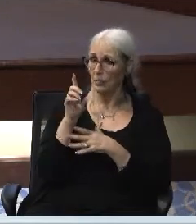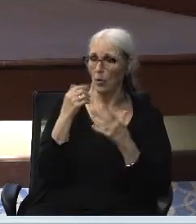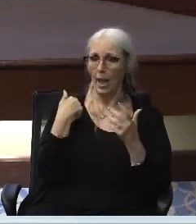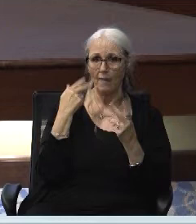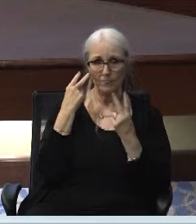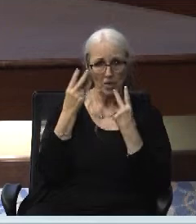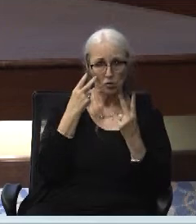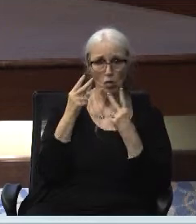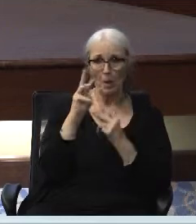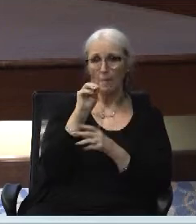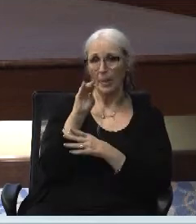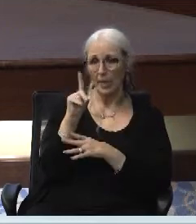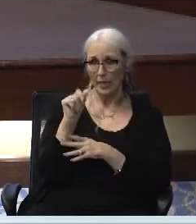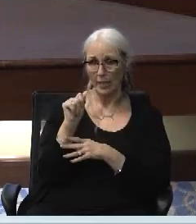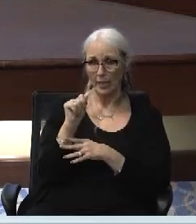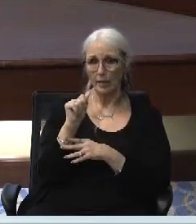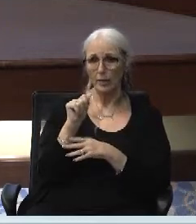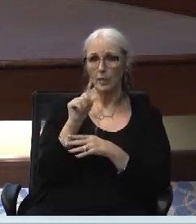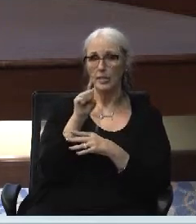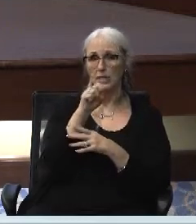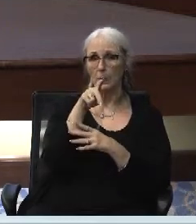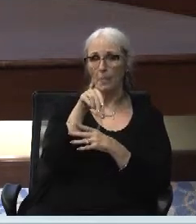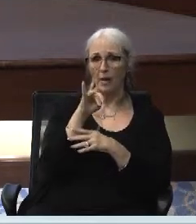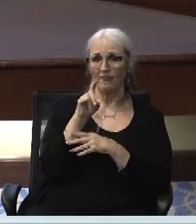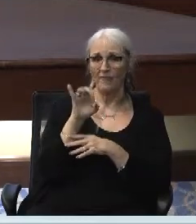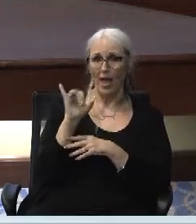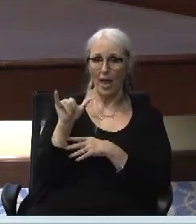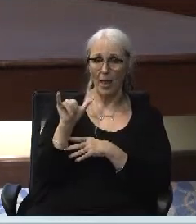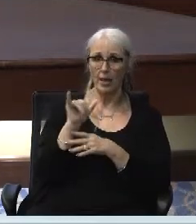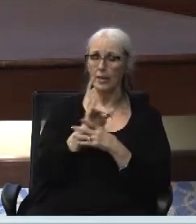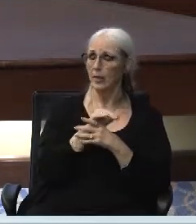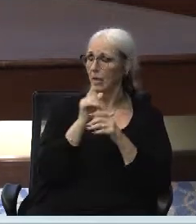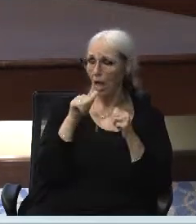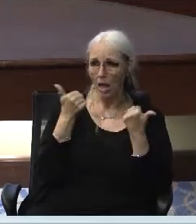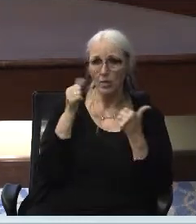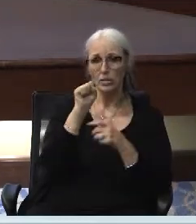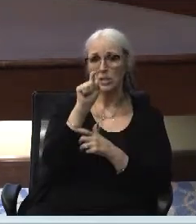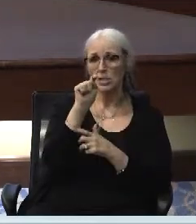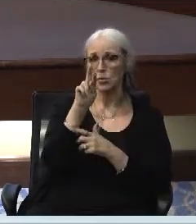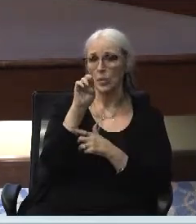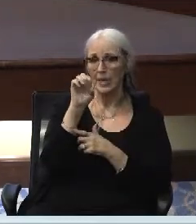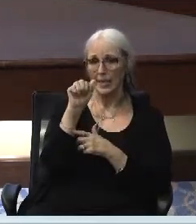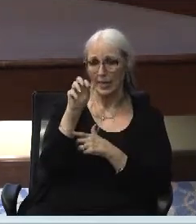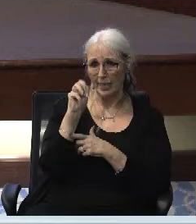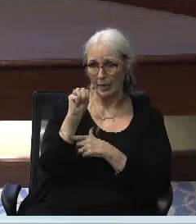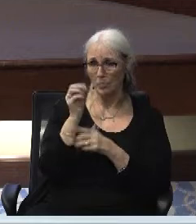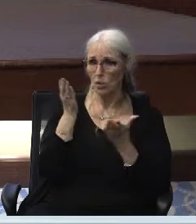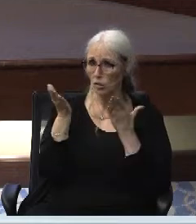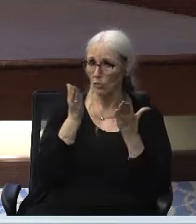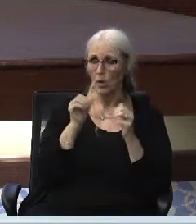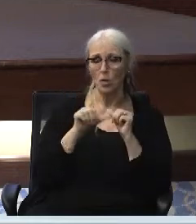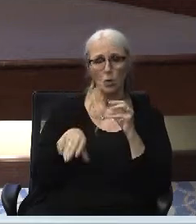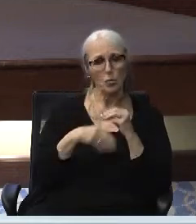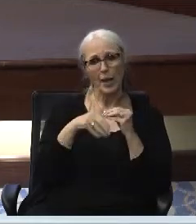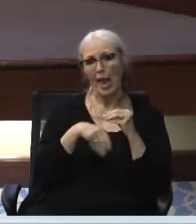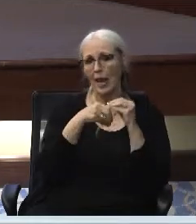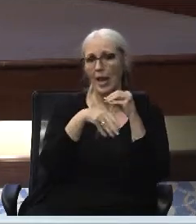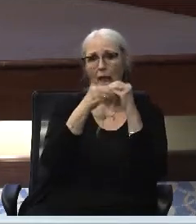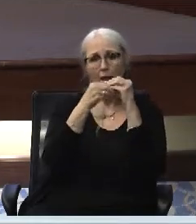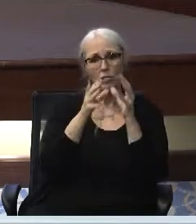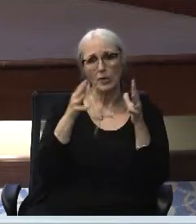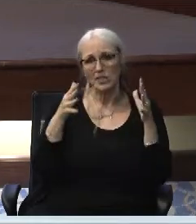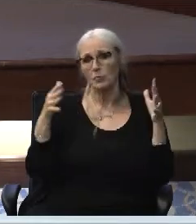media ads that you may hear via Spotify, Pandora, and other streaming services. And we've continued to expand our vaccine ambassador